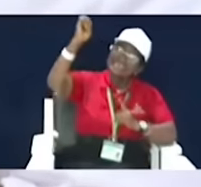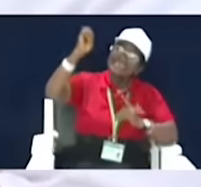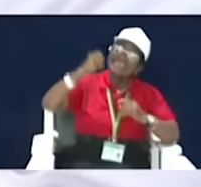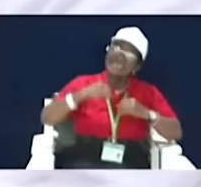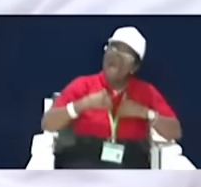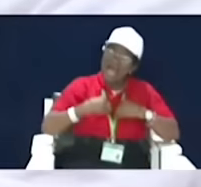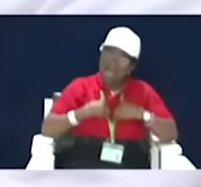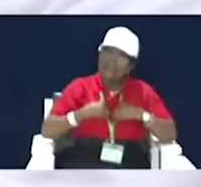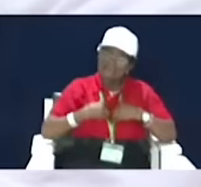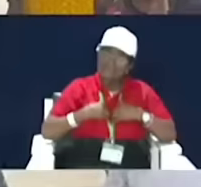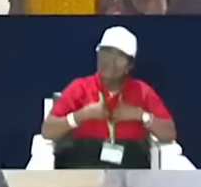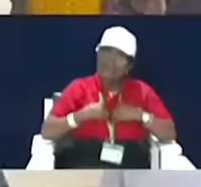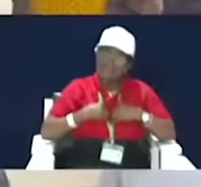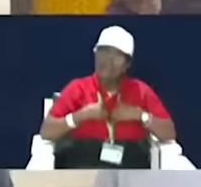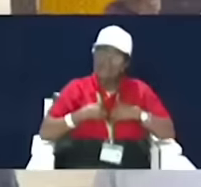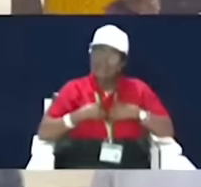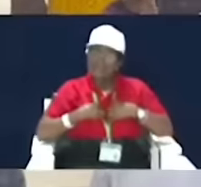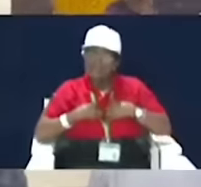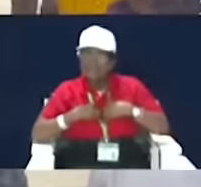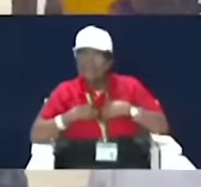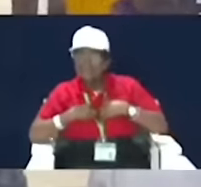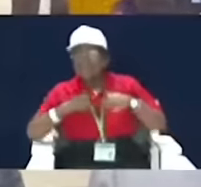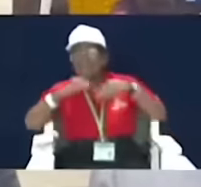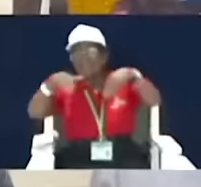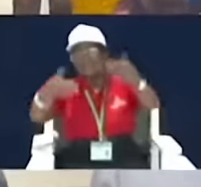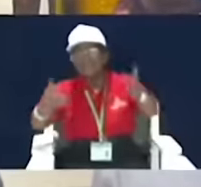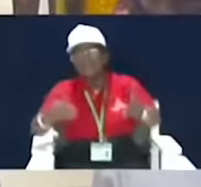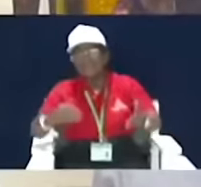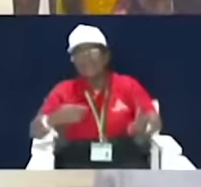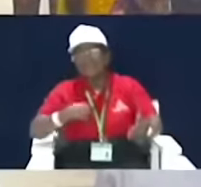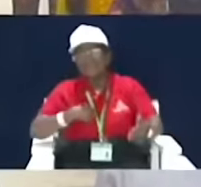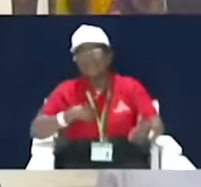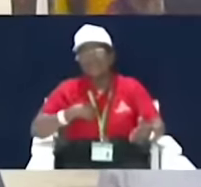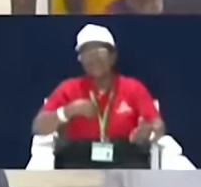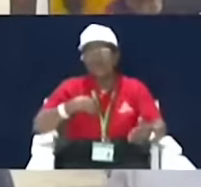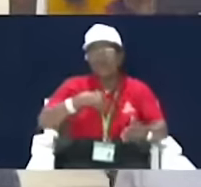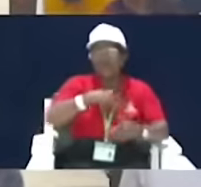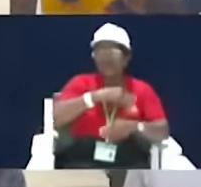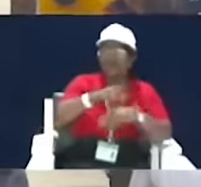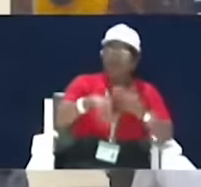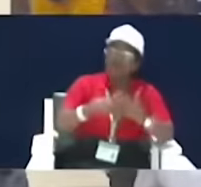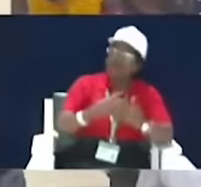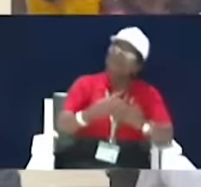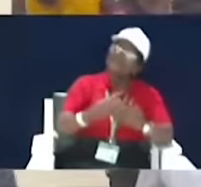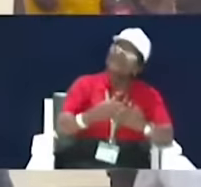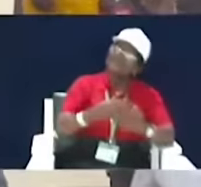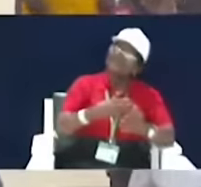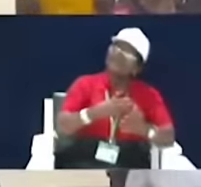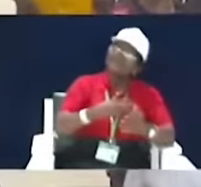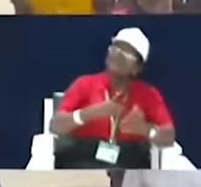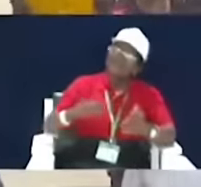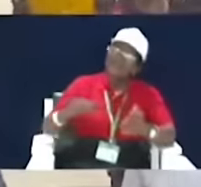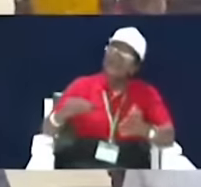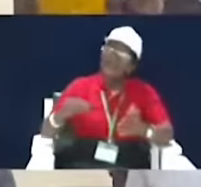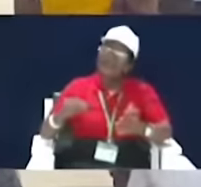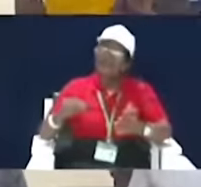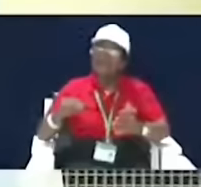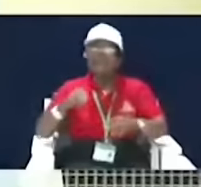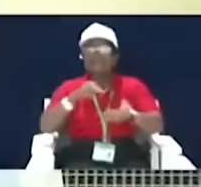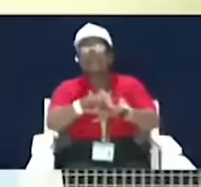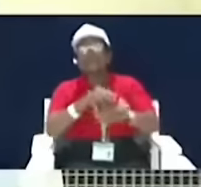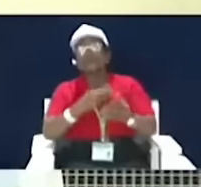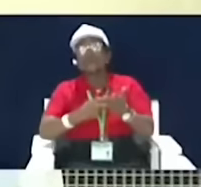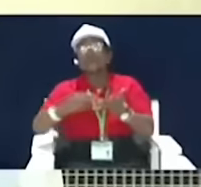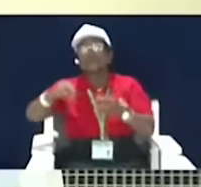He has forgiven me all my sins and sent the